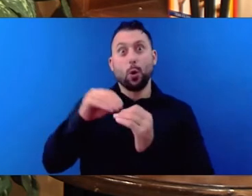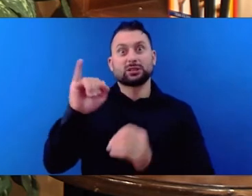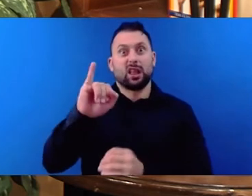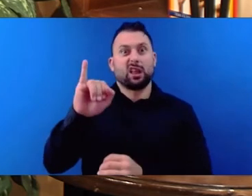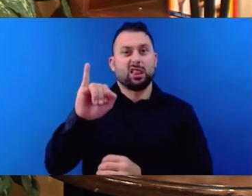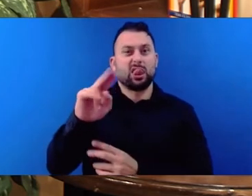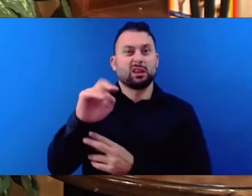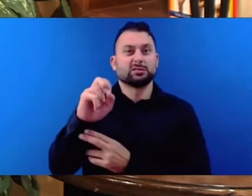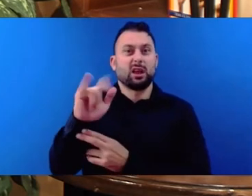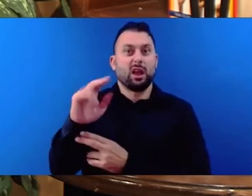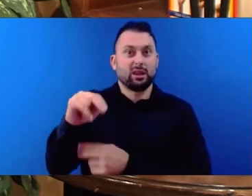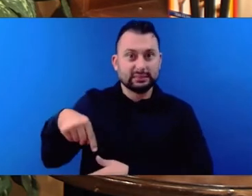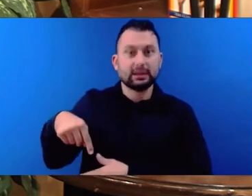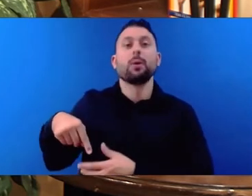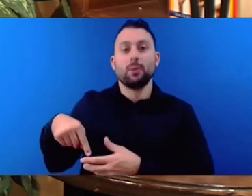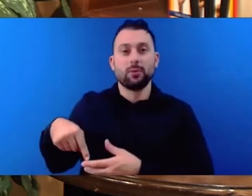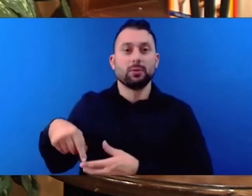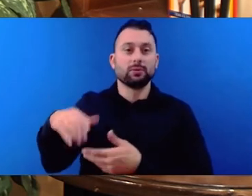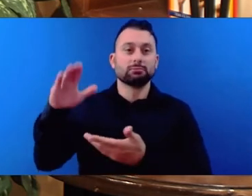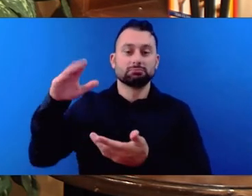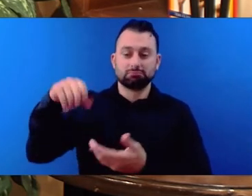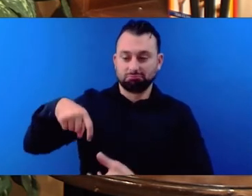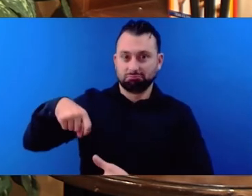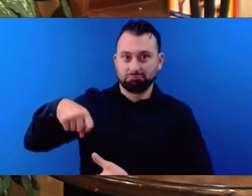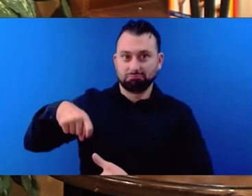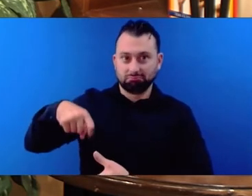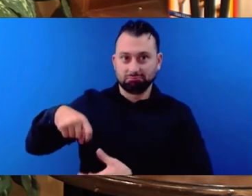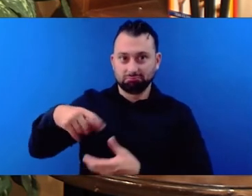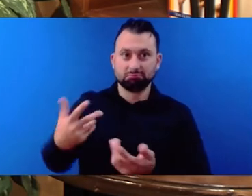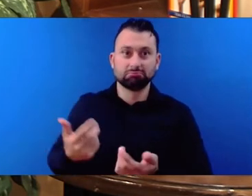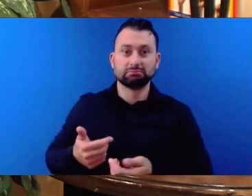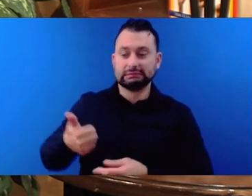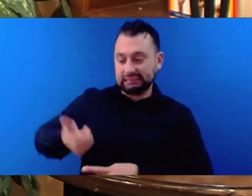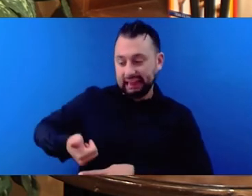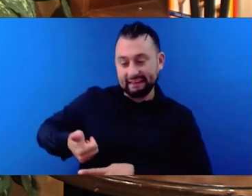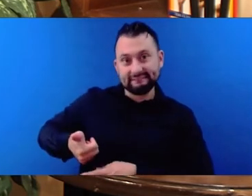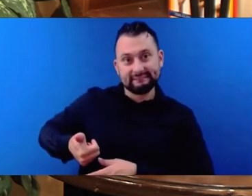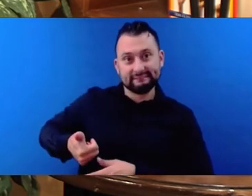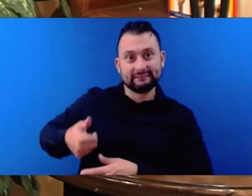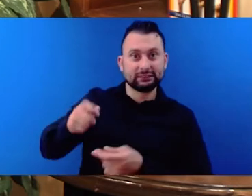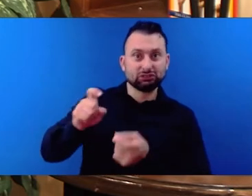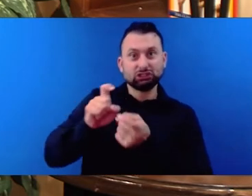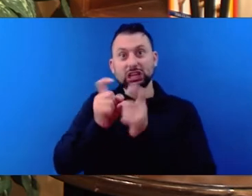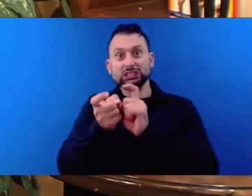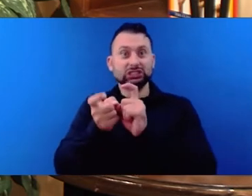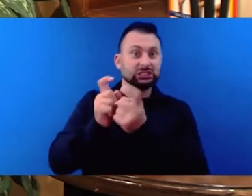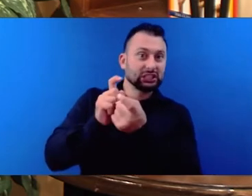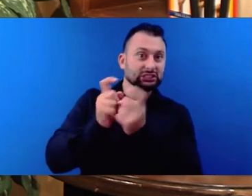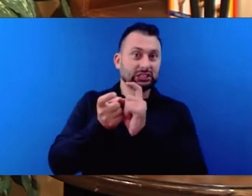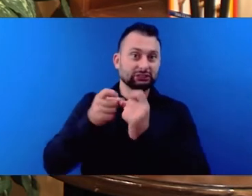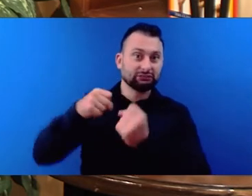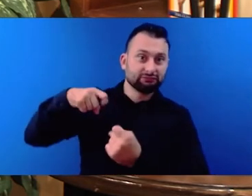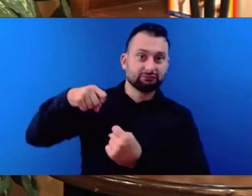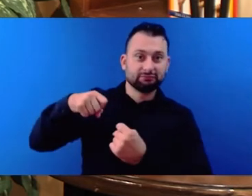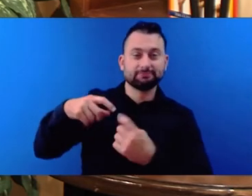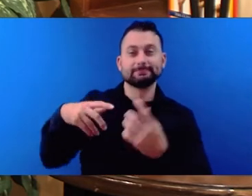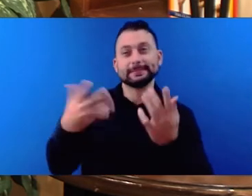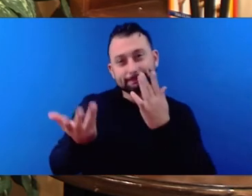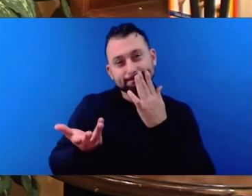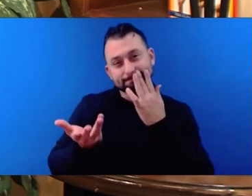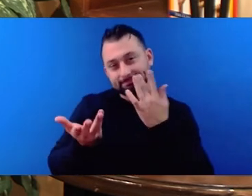a basal amount, we call it, or a set amount of insulin all the time. So that's something that when we